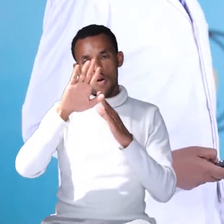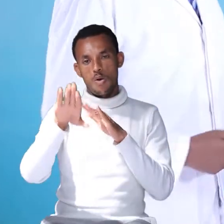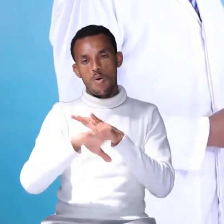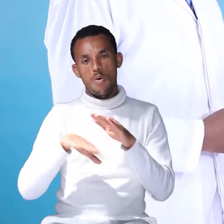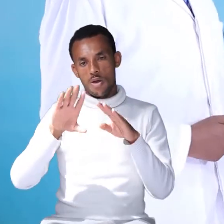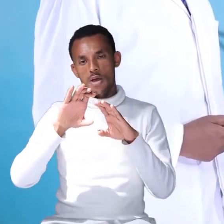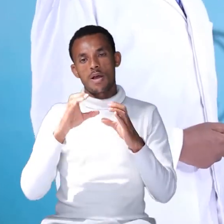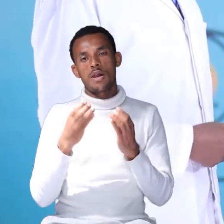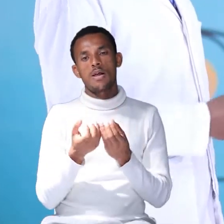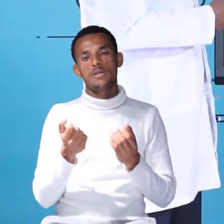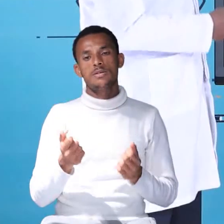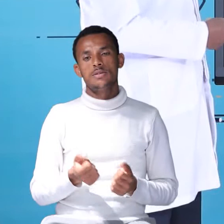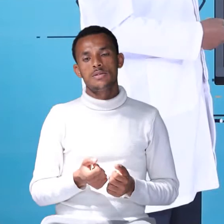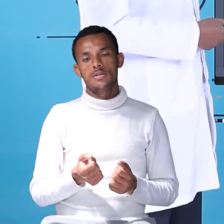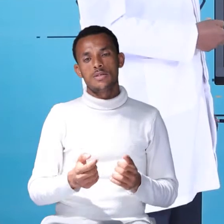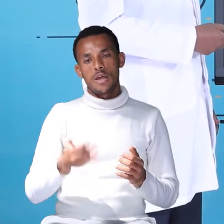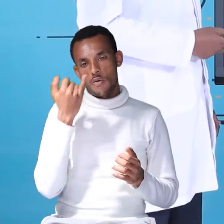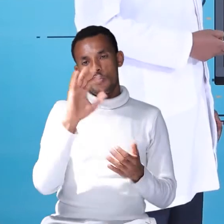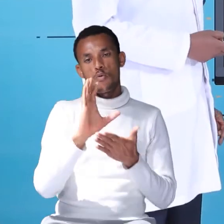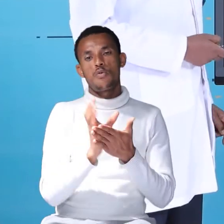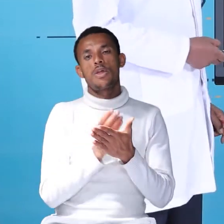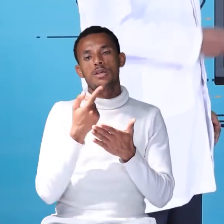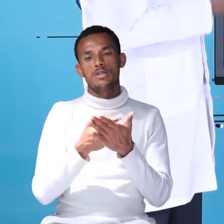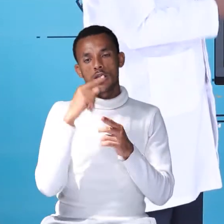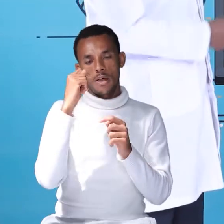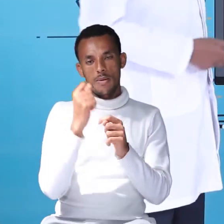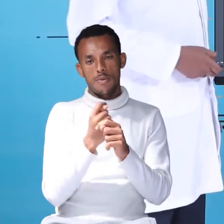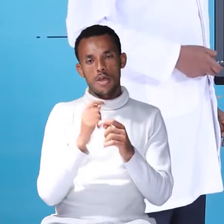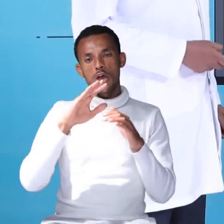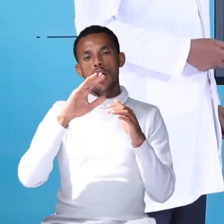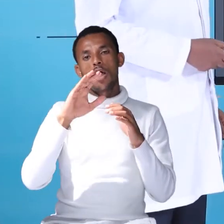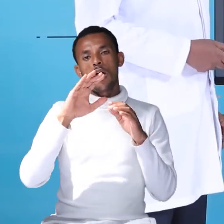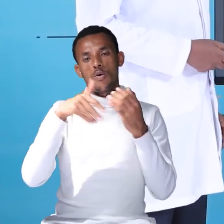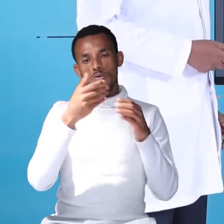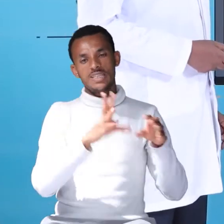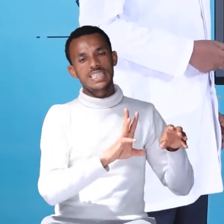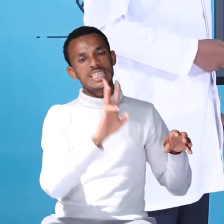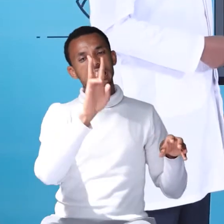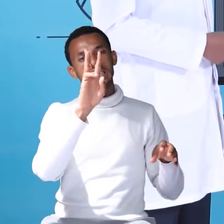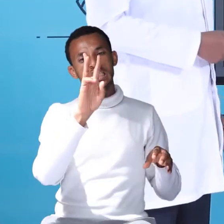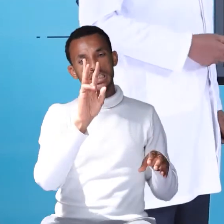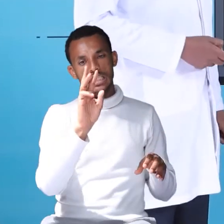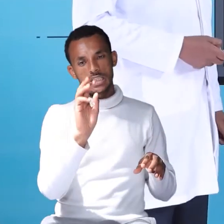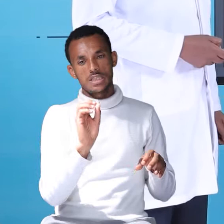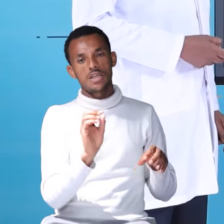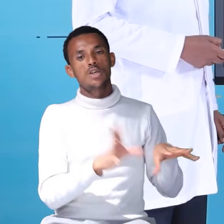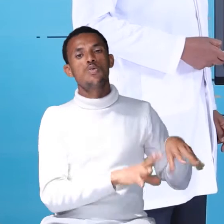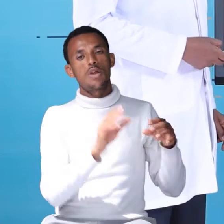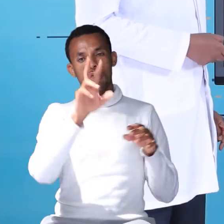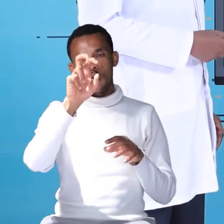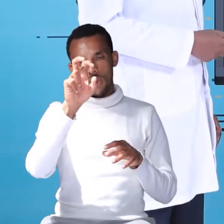you have to see in this unit. Then if you take that activities, out of 60 students in a class, 20 are boys.